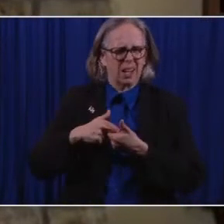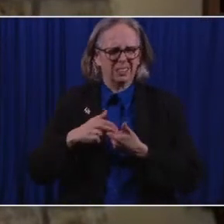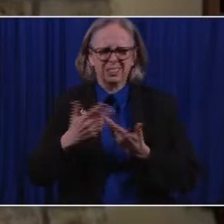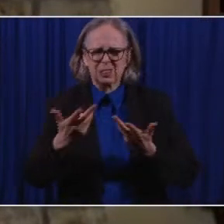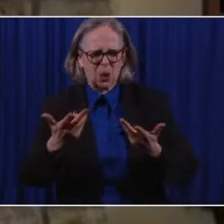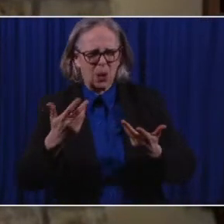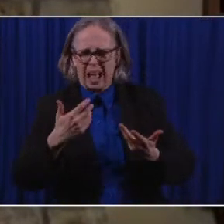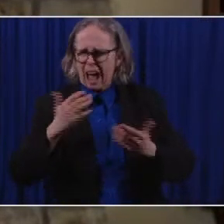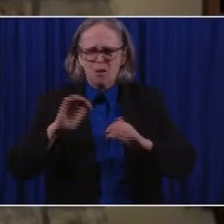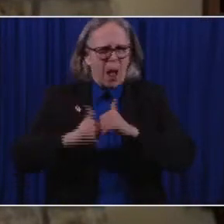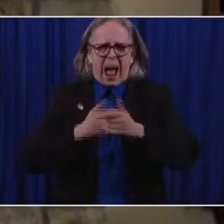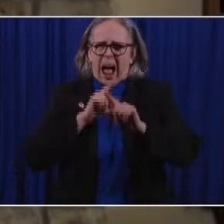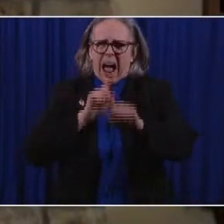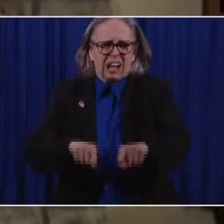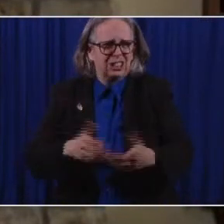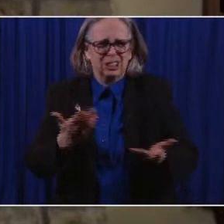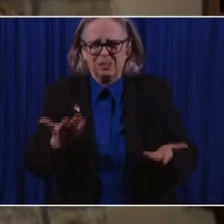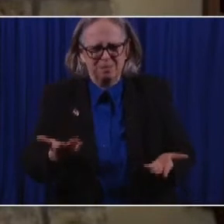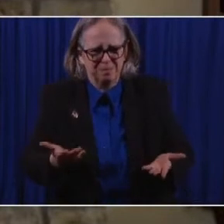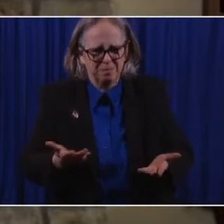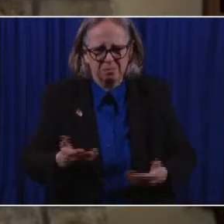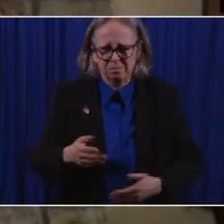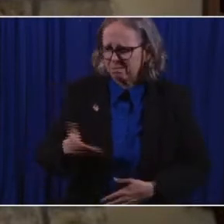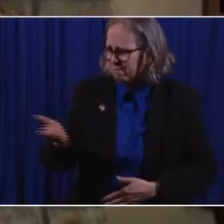John? I don't know if you know either.